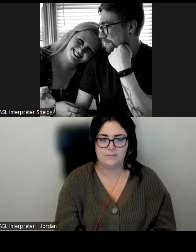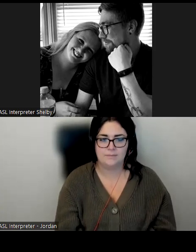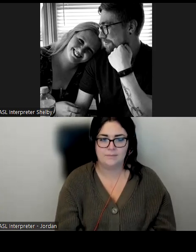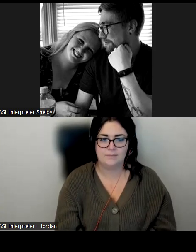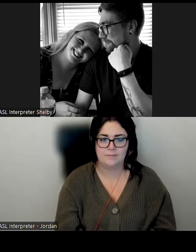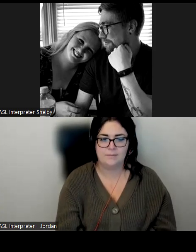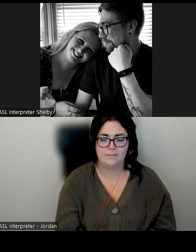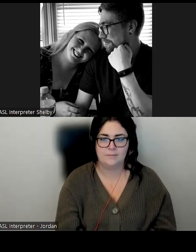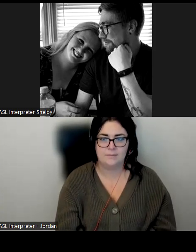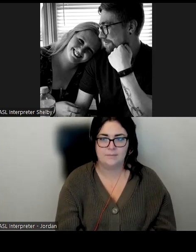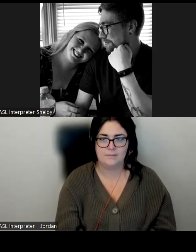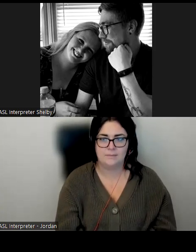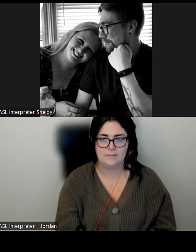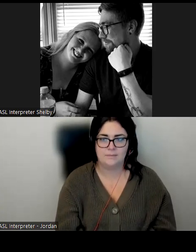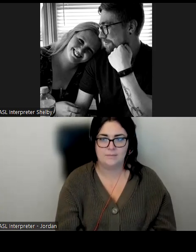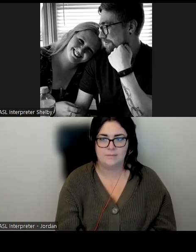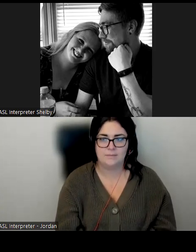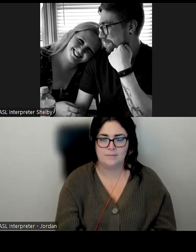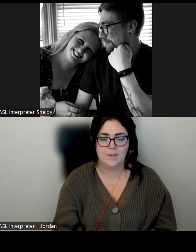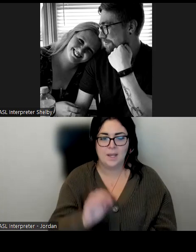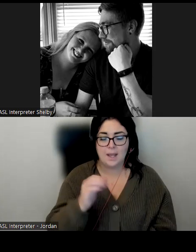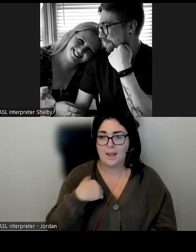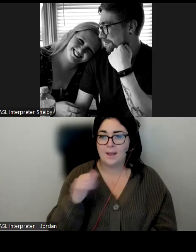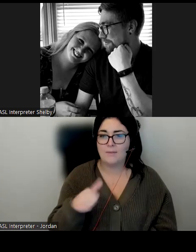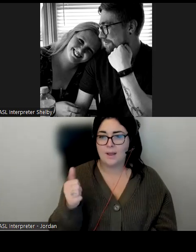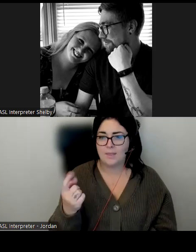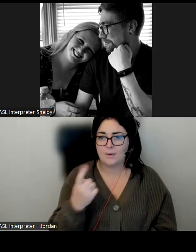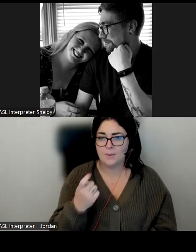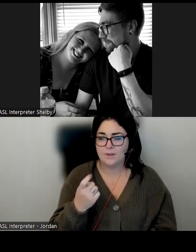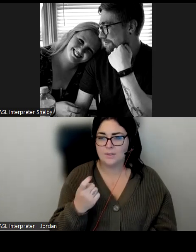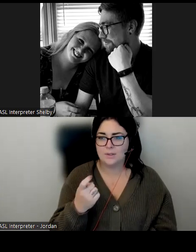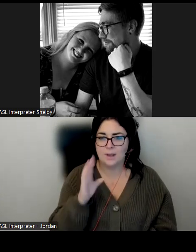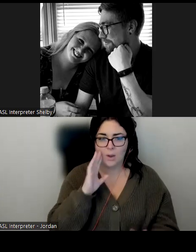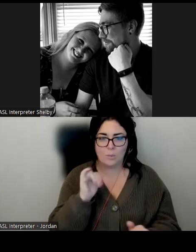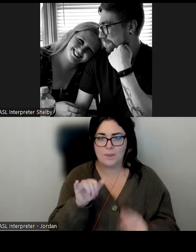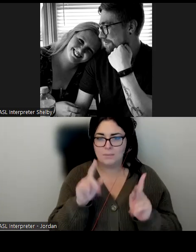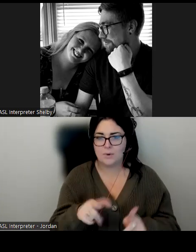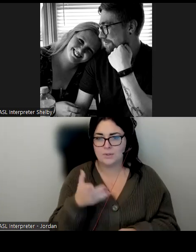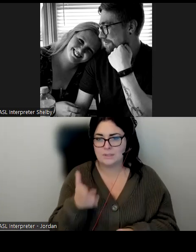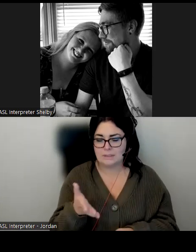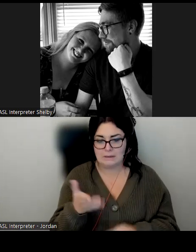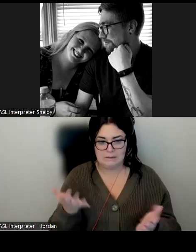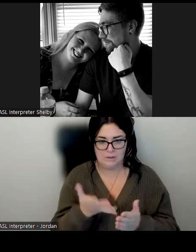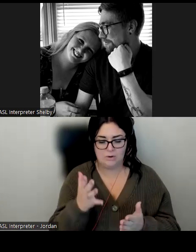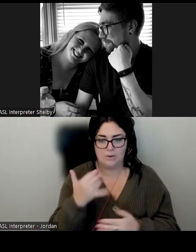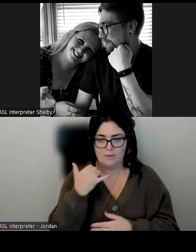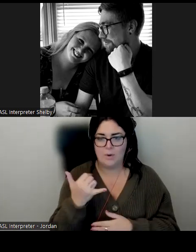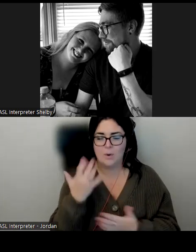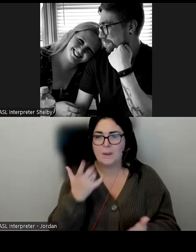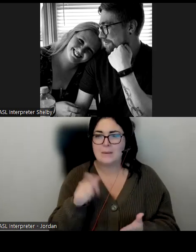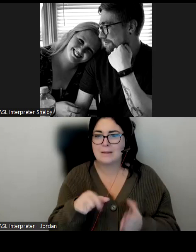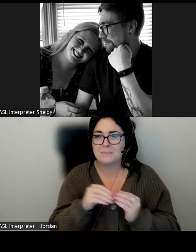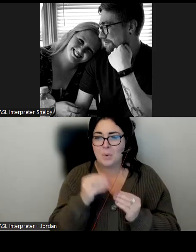this individual is on our call, because we may need to have some additional information from you in order to answer